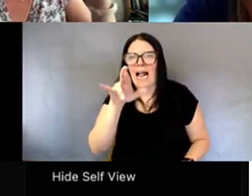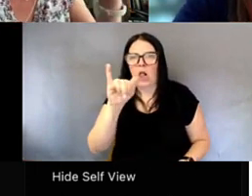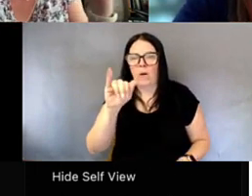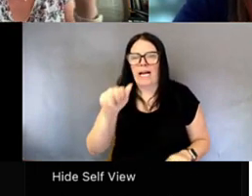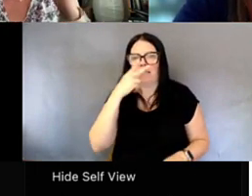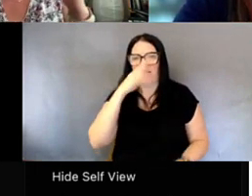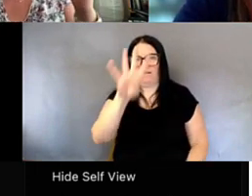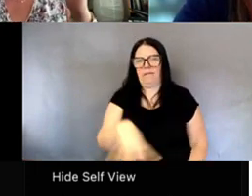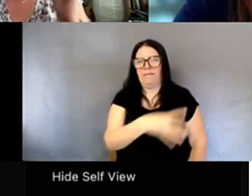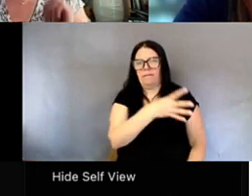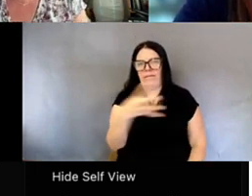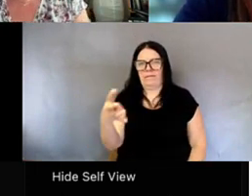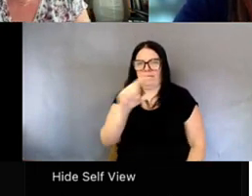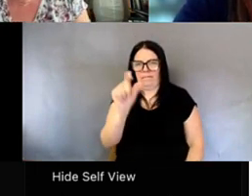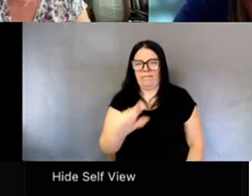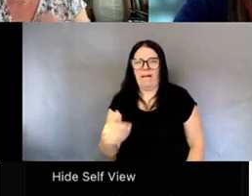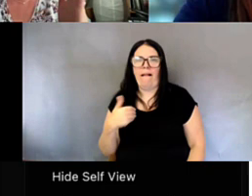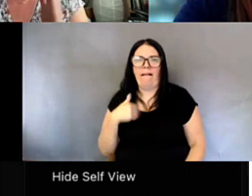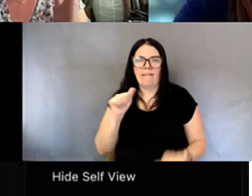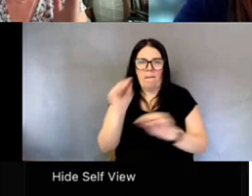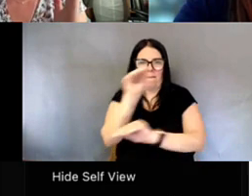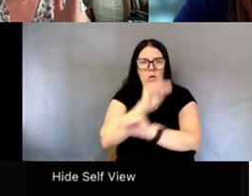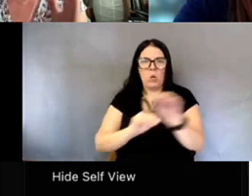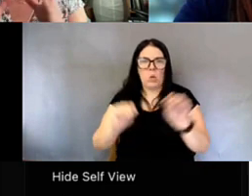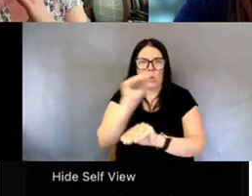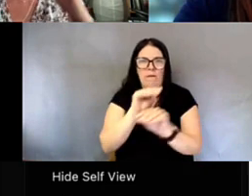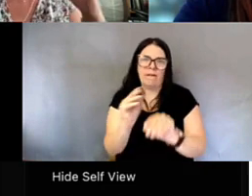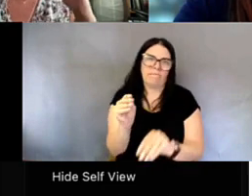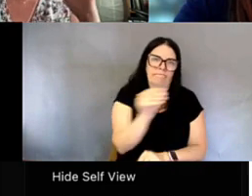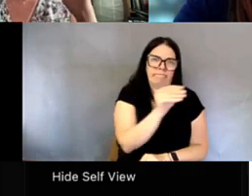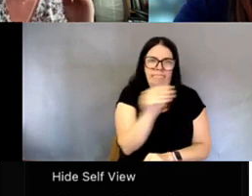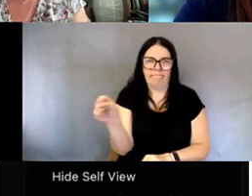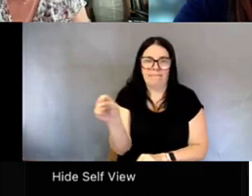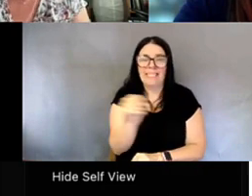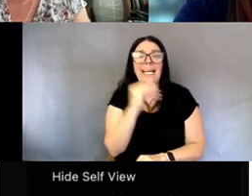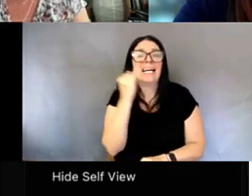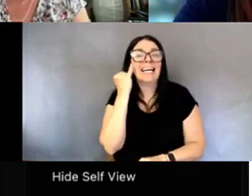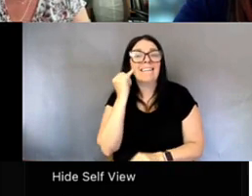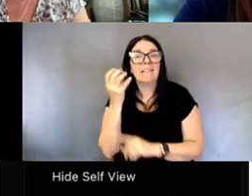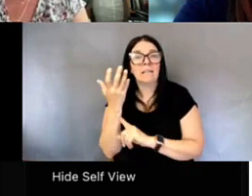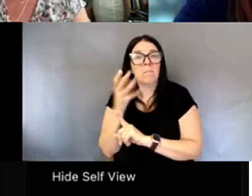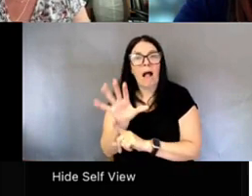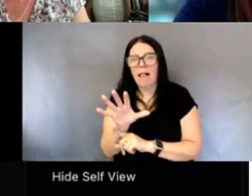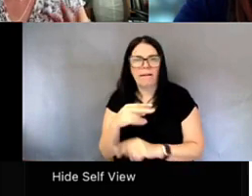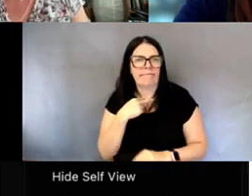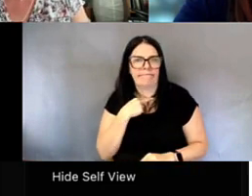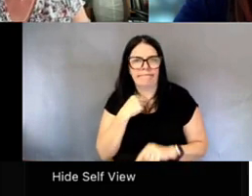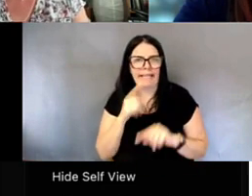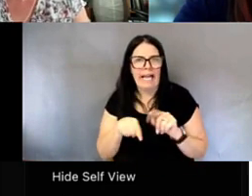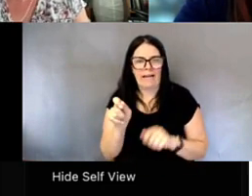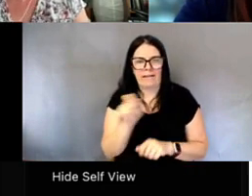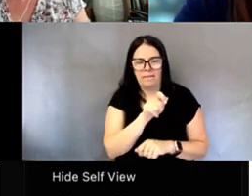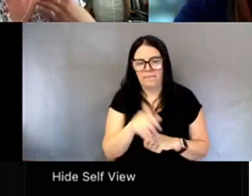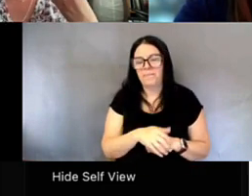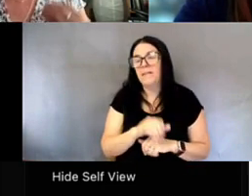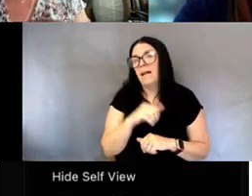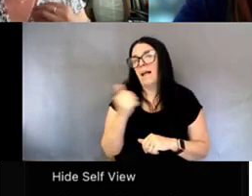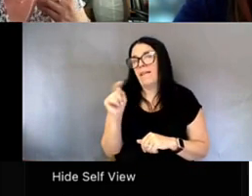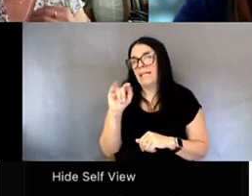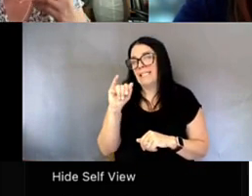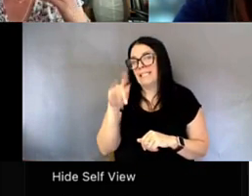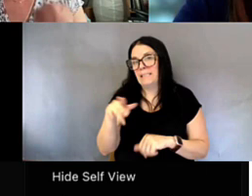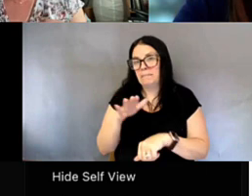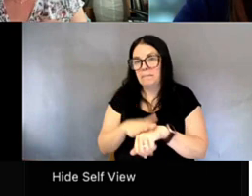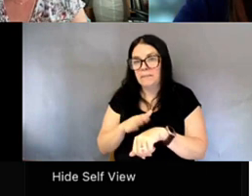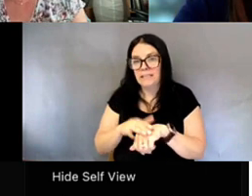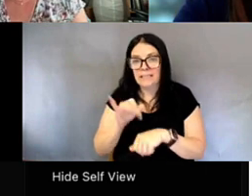have that tool available for you to move to the left and right and enlarge the videos you're looking at. Another tip, if you want to